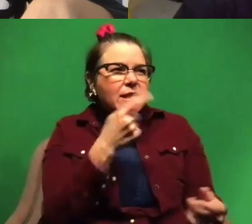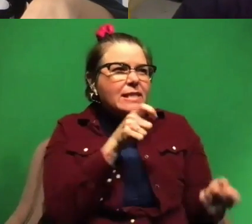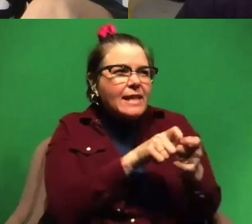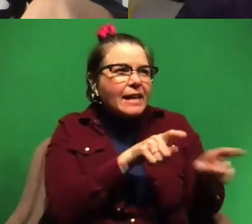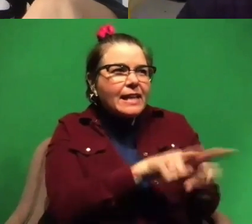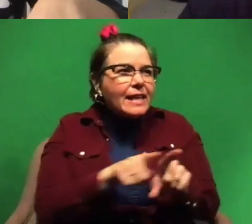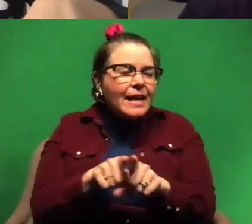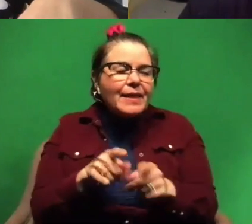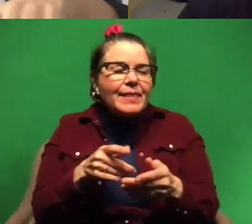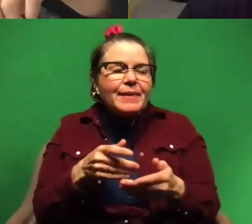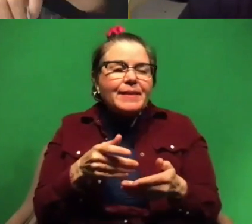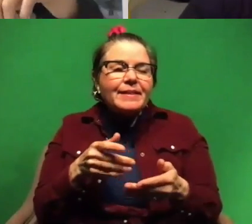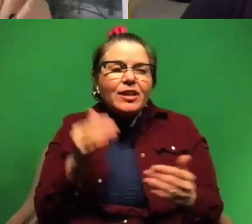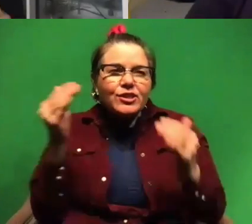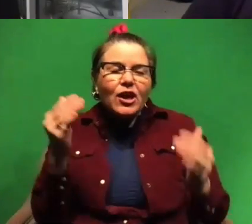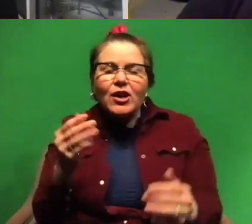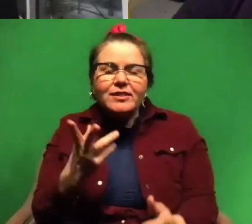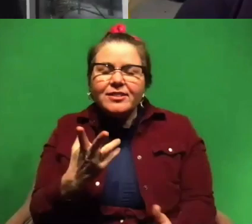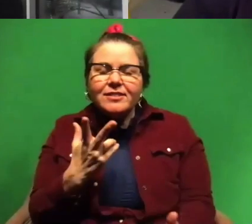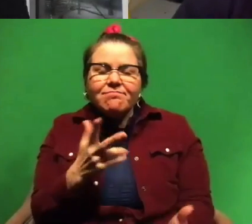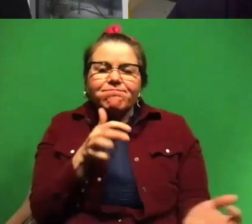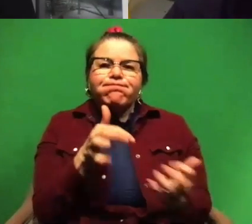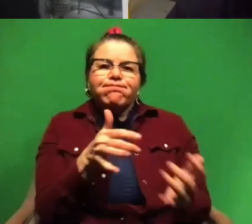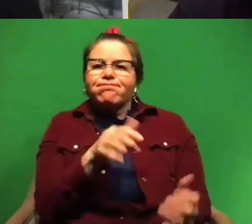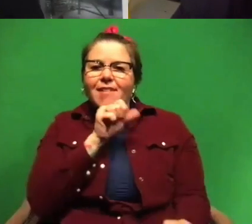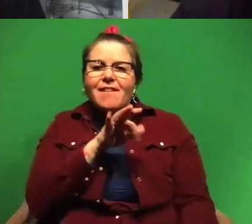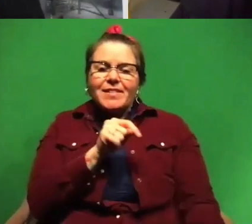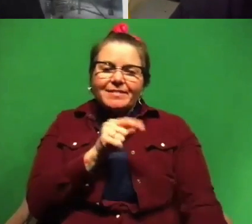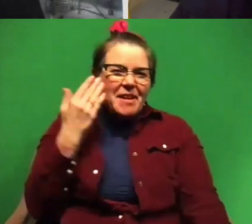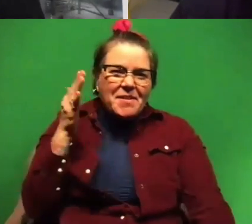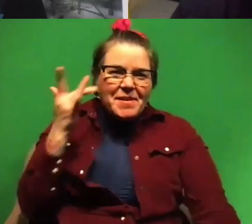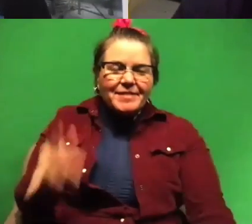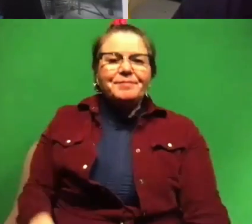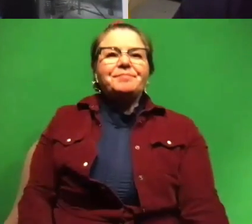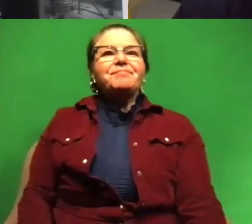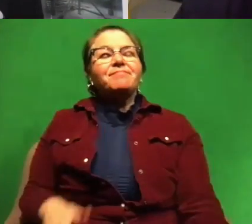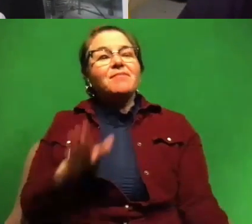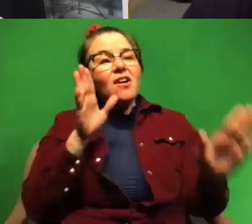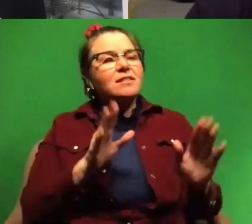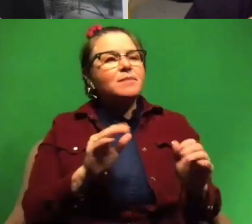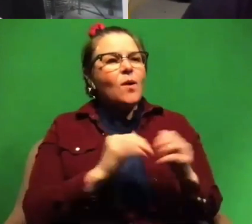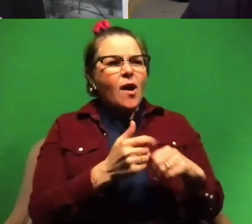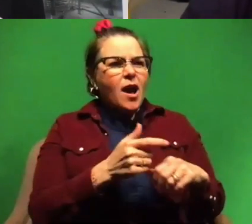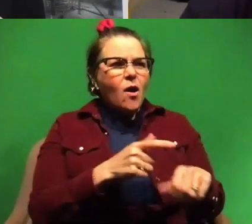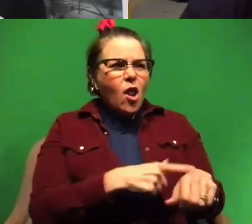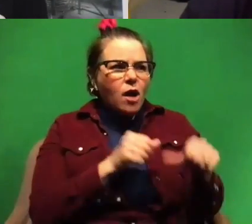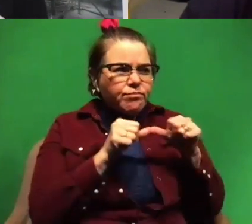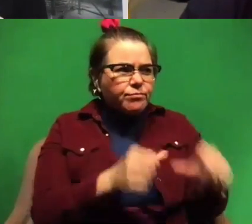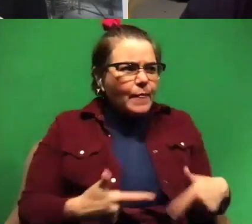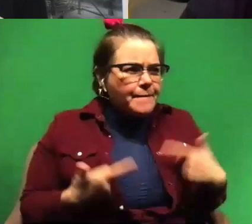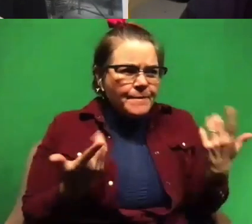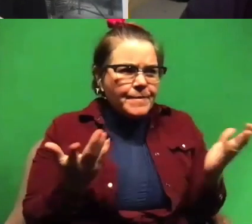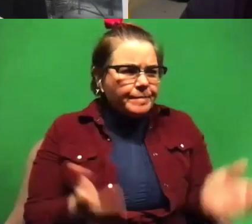tiny. It cracks me up. I don't know why. Yeah. It's so funny. Awesome. So how long do they live?